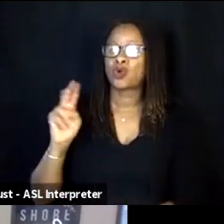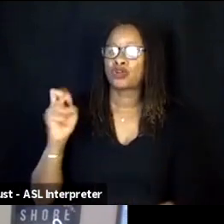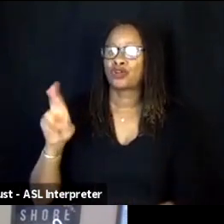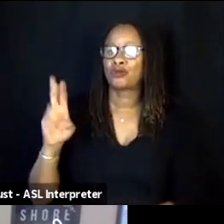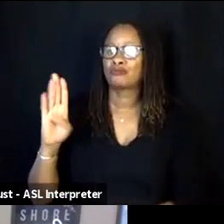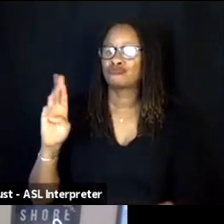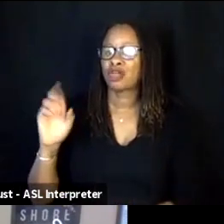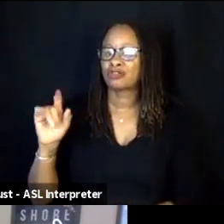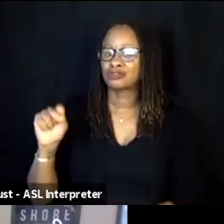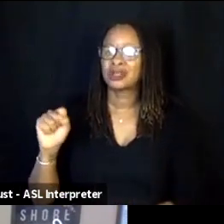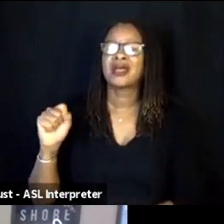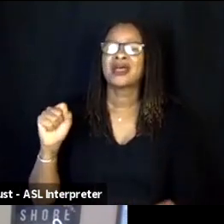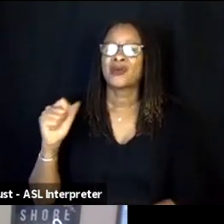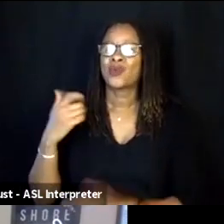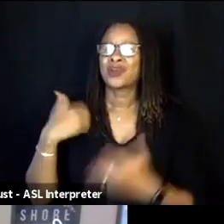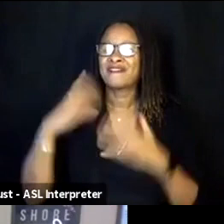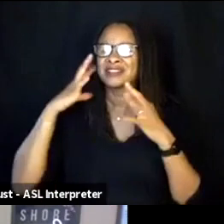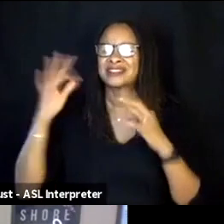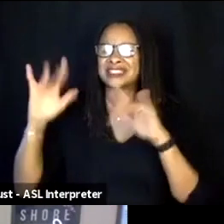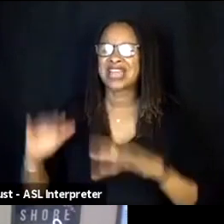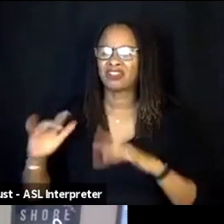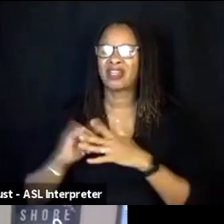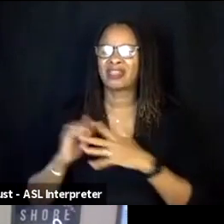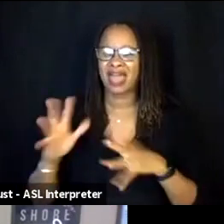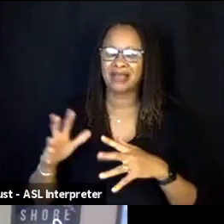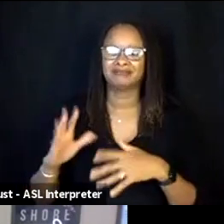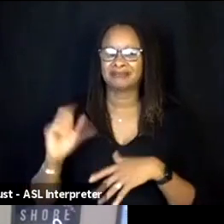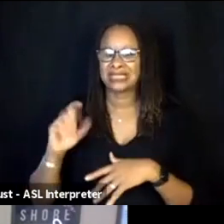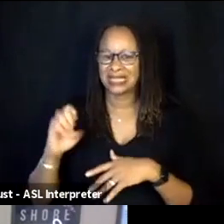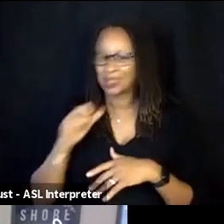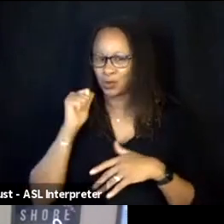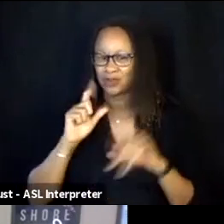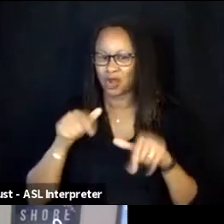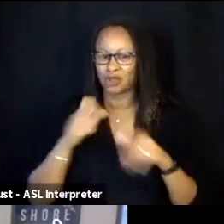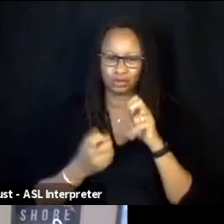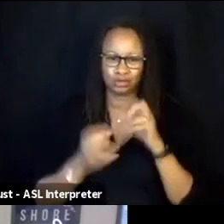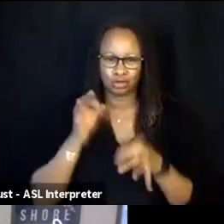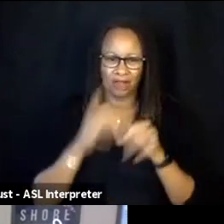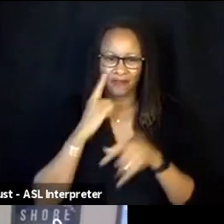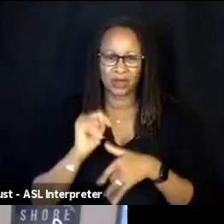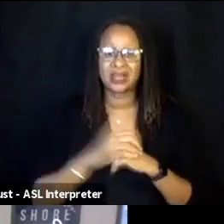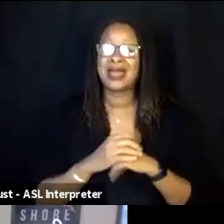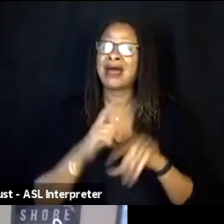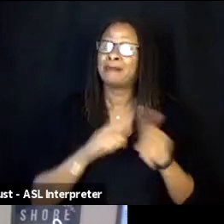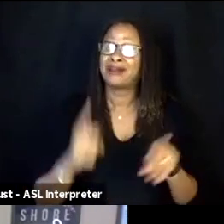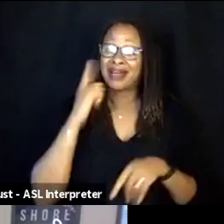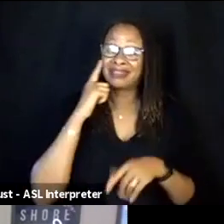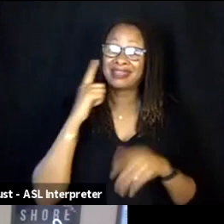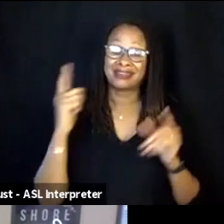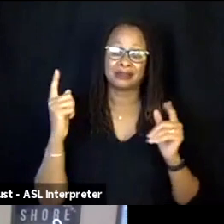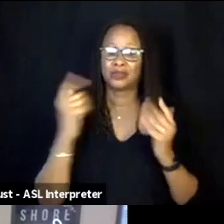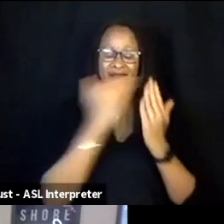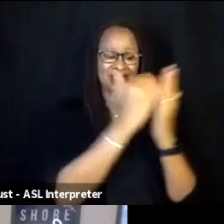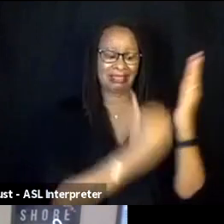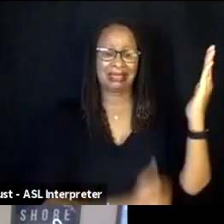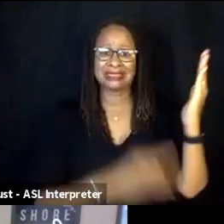And so it would not necessarily have made it. But absolutely, I don't think you would have had a long list of notables and